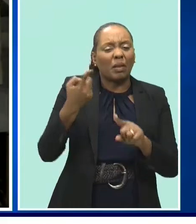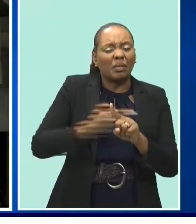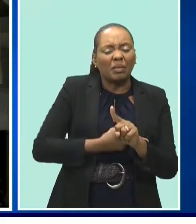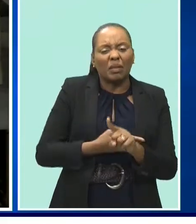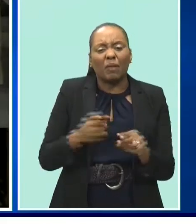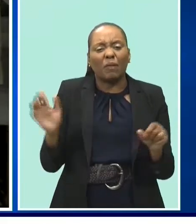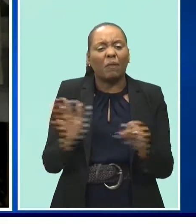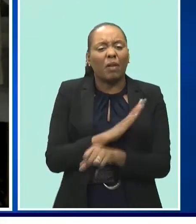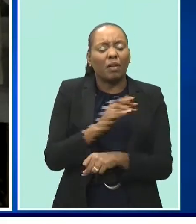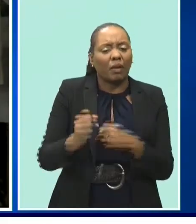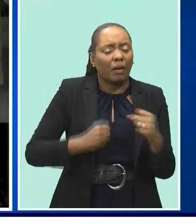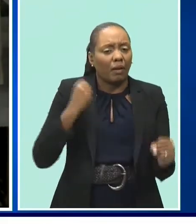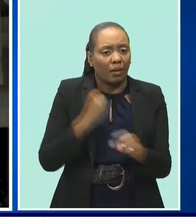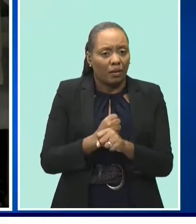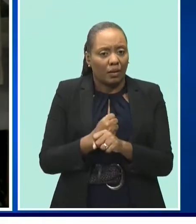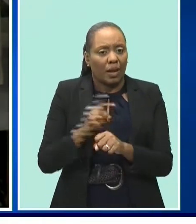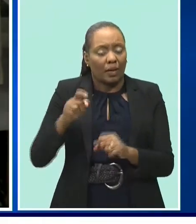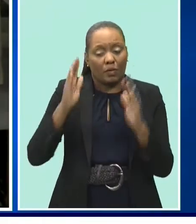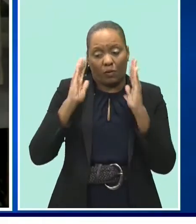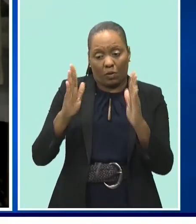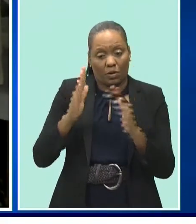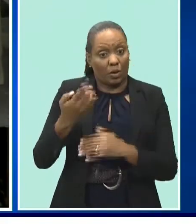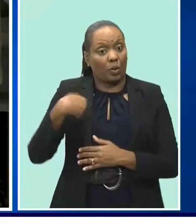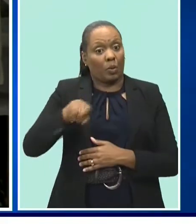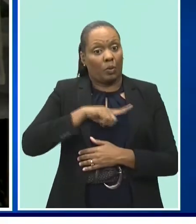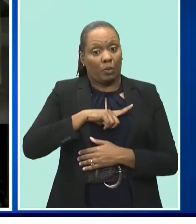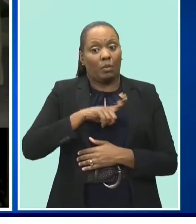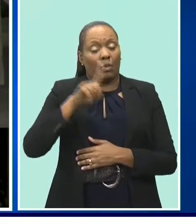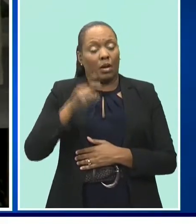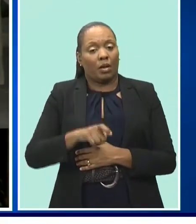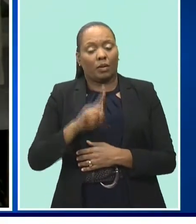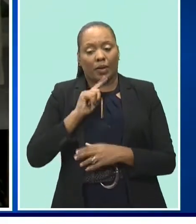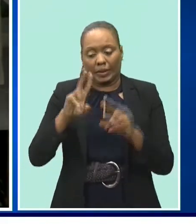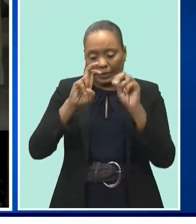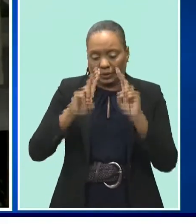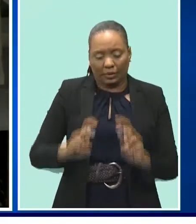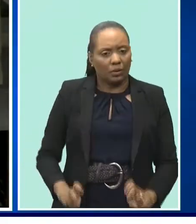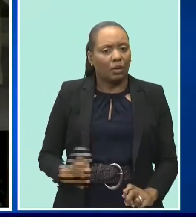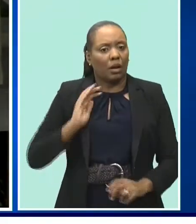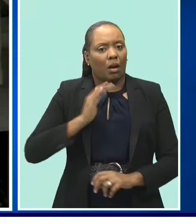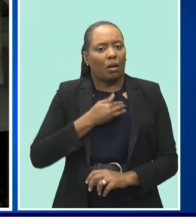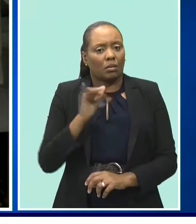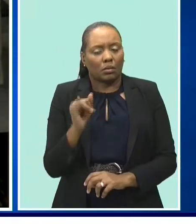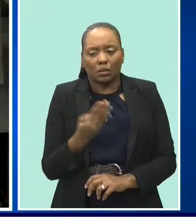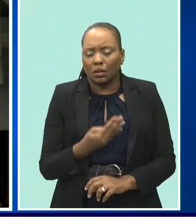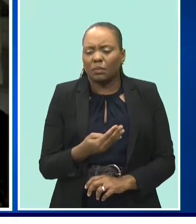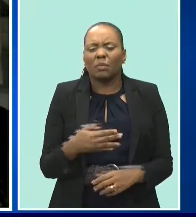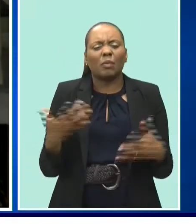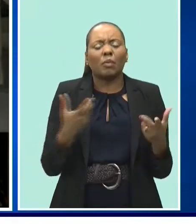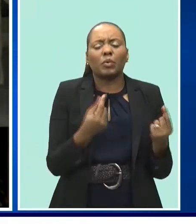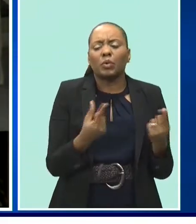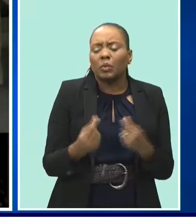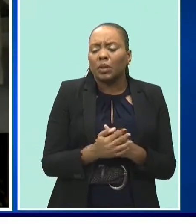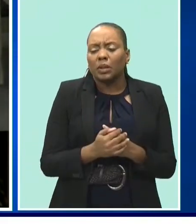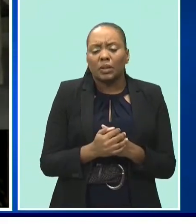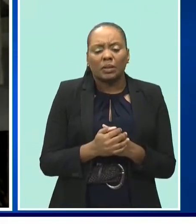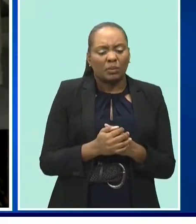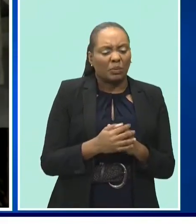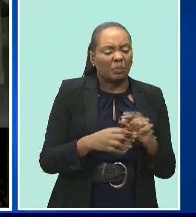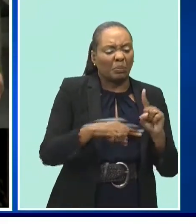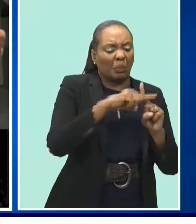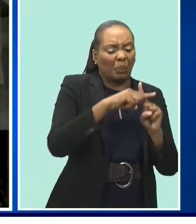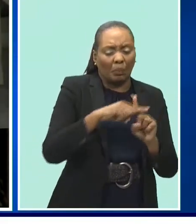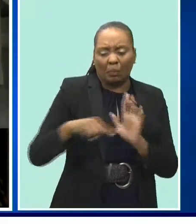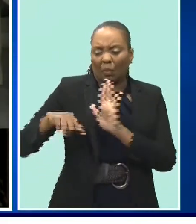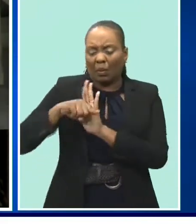of the earth. And so therefore, we have to realistically assess what we are doing and how we've been doing it, and to make a conscientious